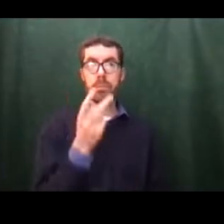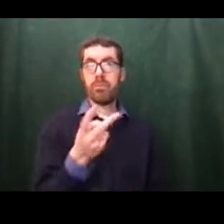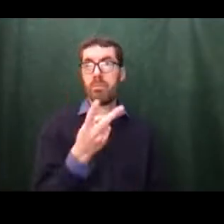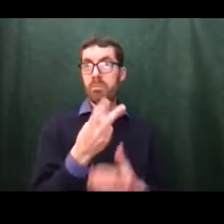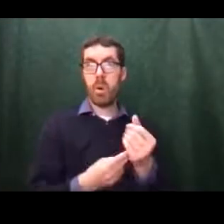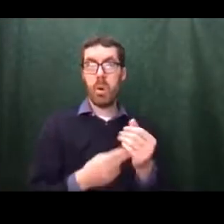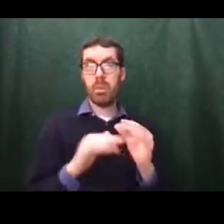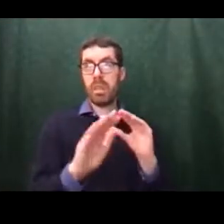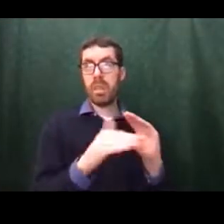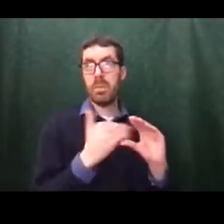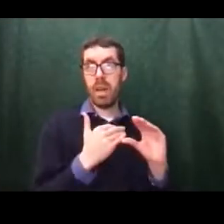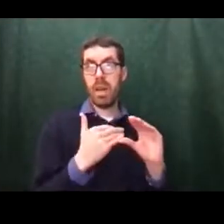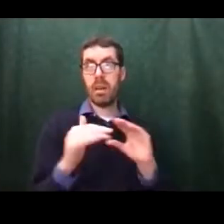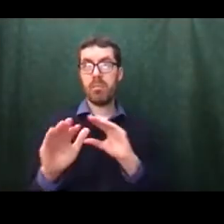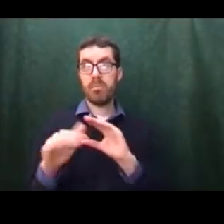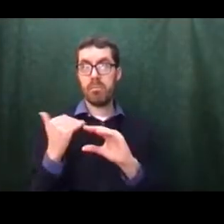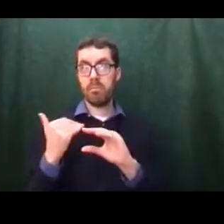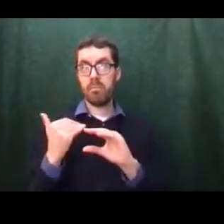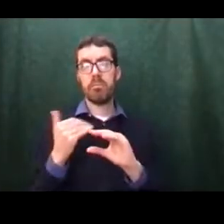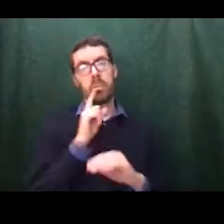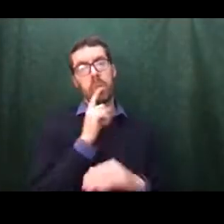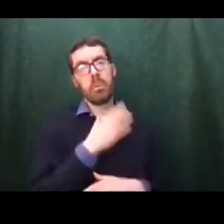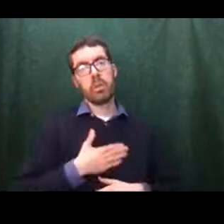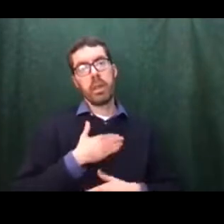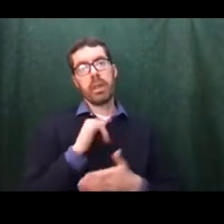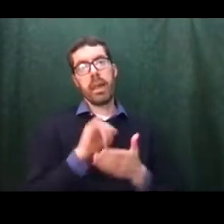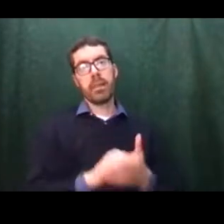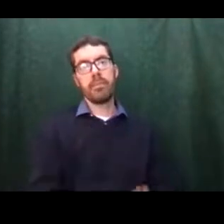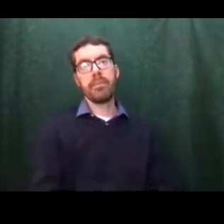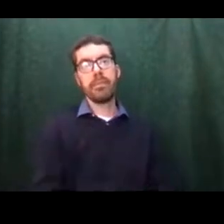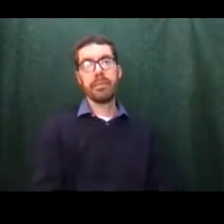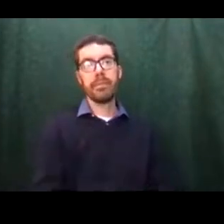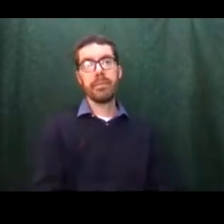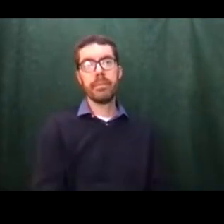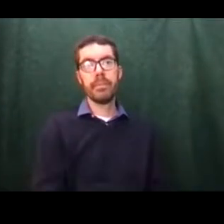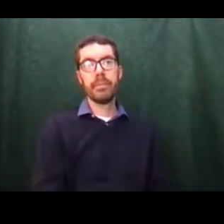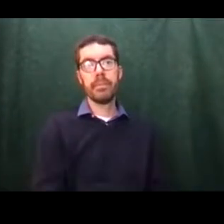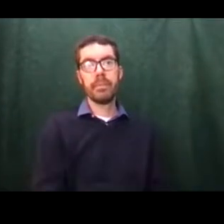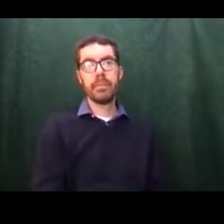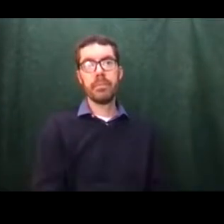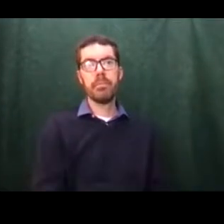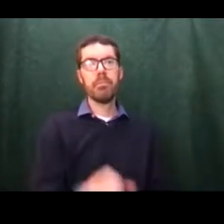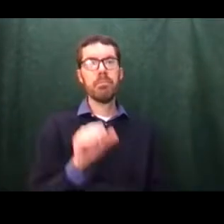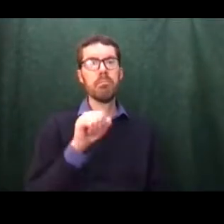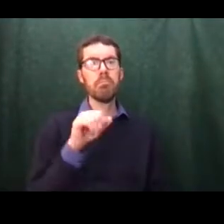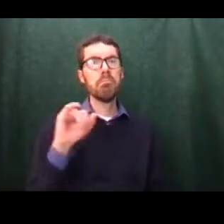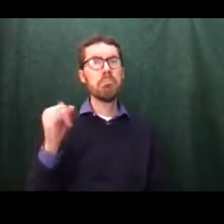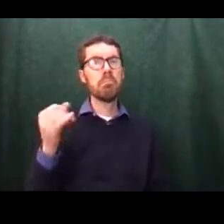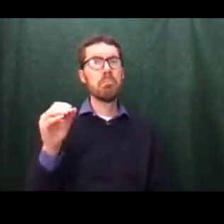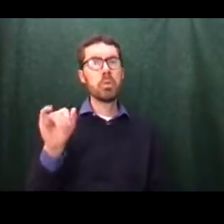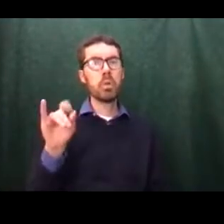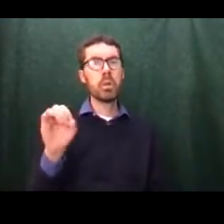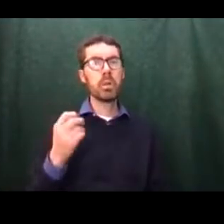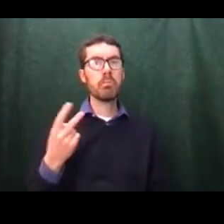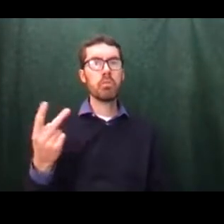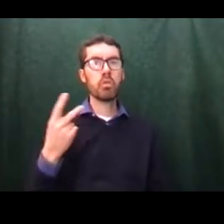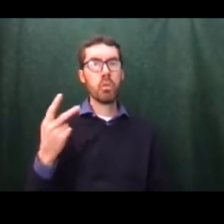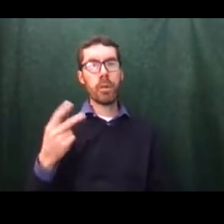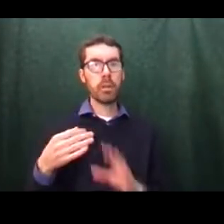just I would greatly appreciate it. Wonderful. Yeah, Josie and I can coordinate that together, and we'd be happy to do